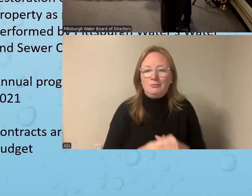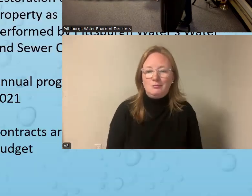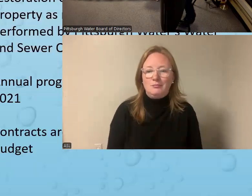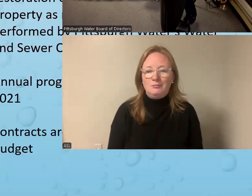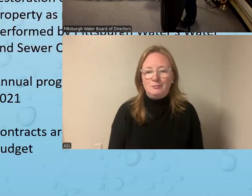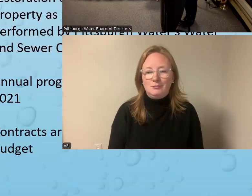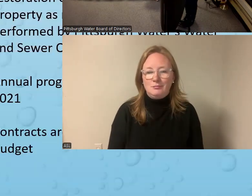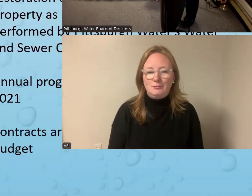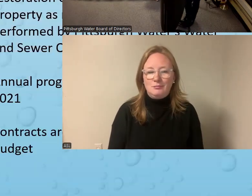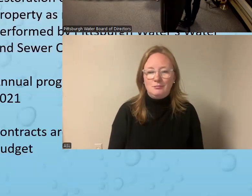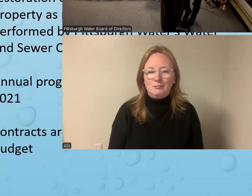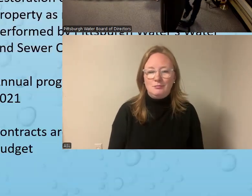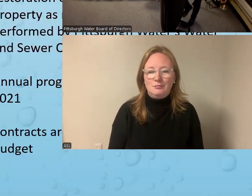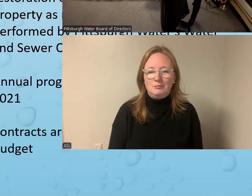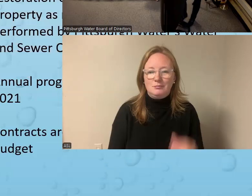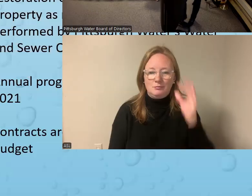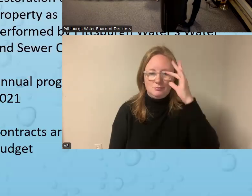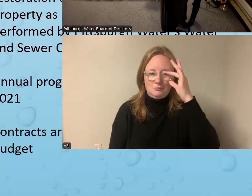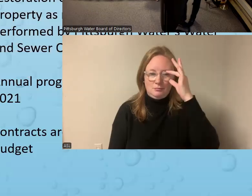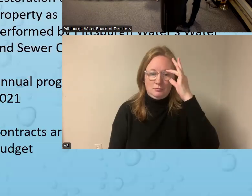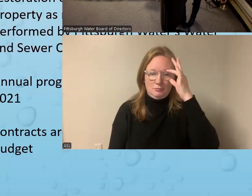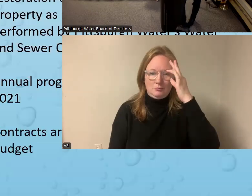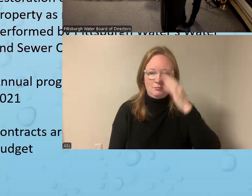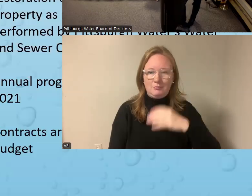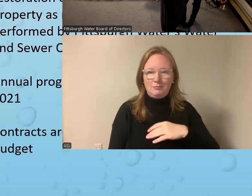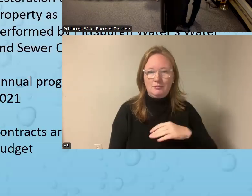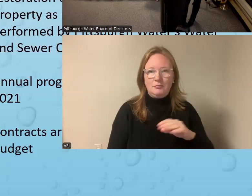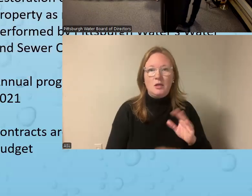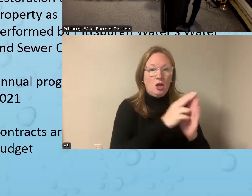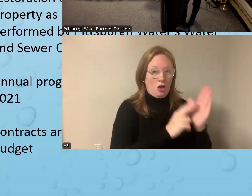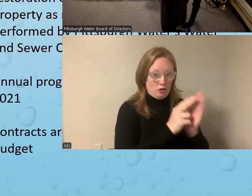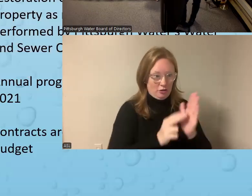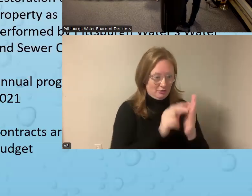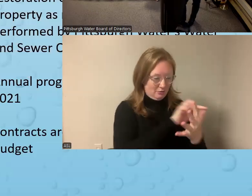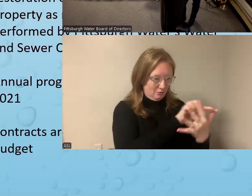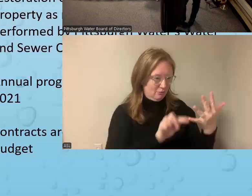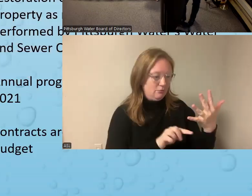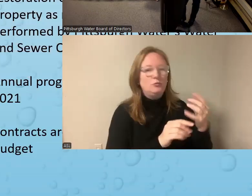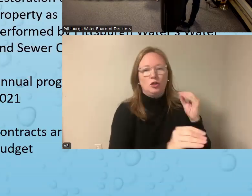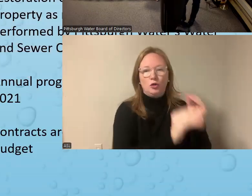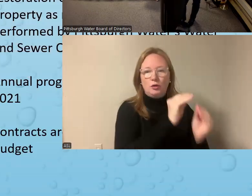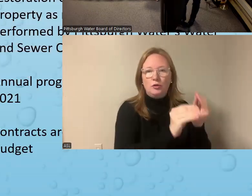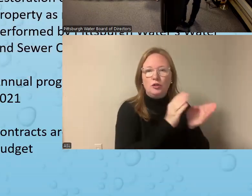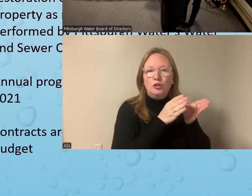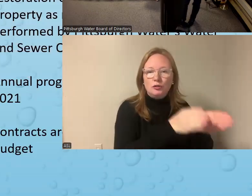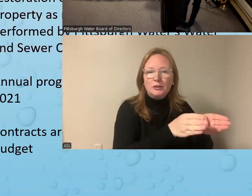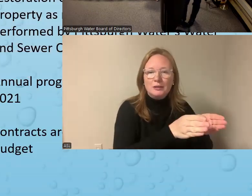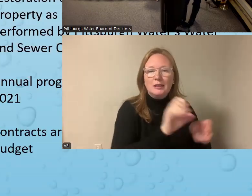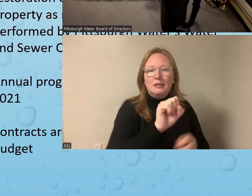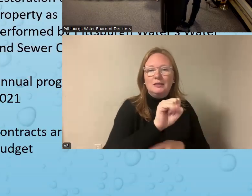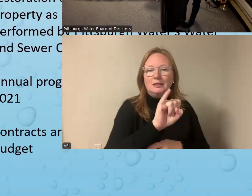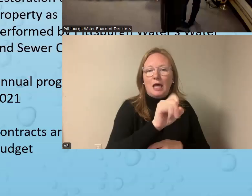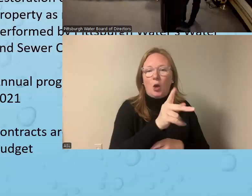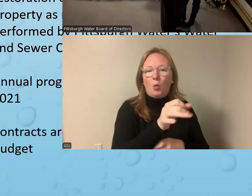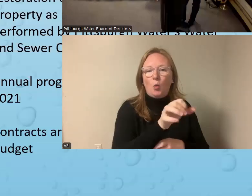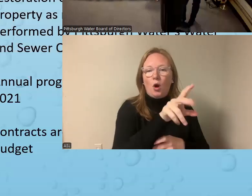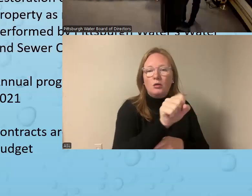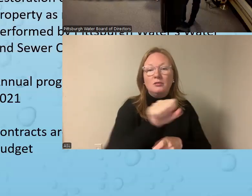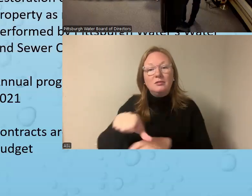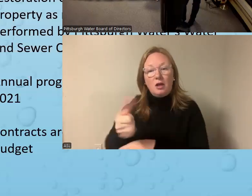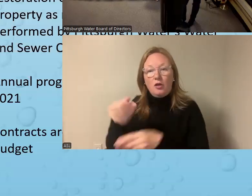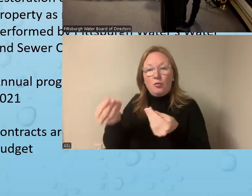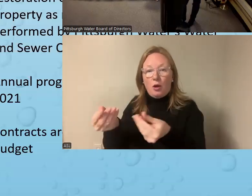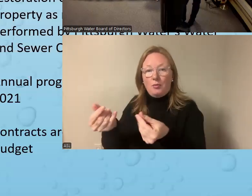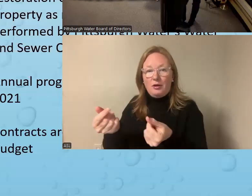There we go. These contracts include the restoration of streets, sidewalks, and other property